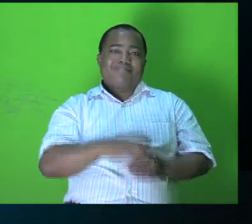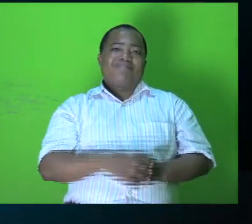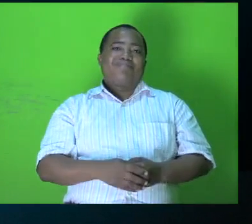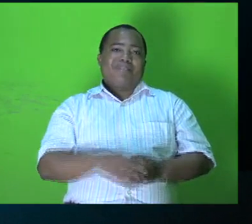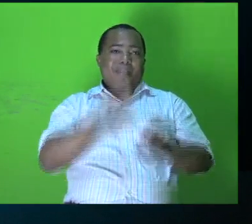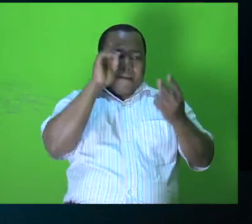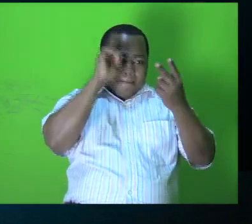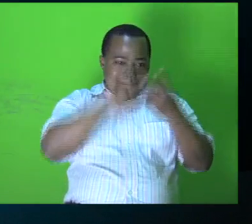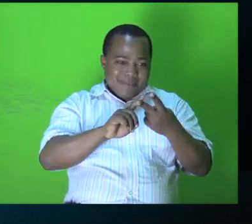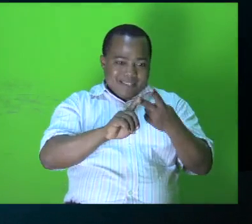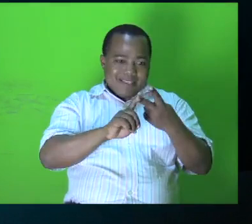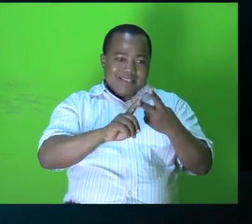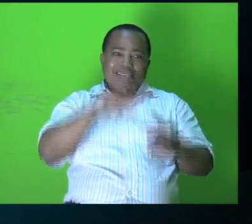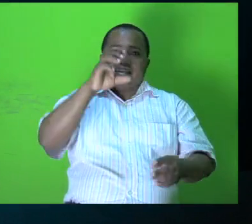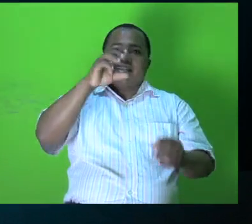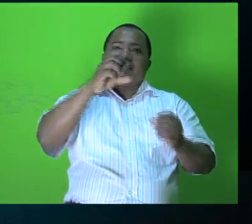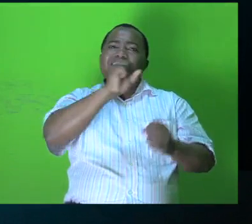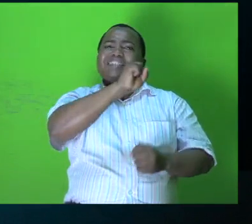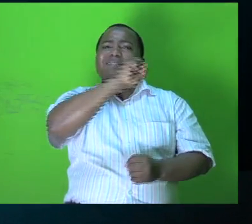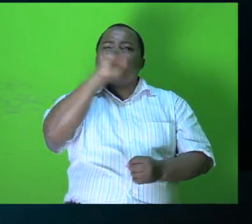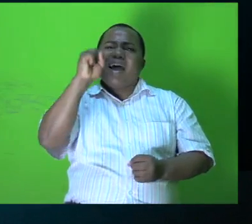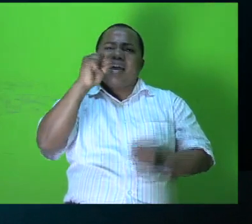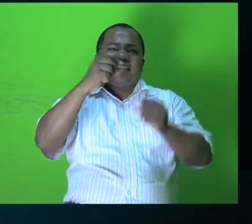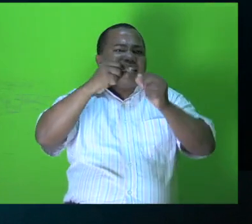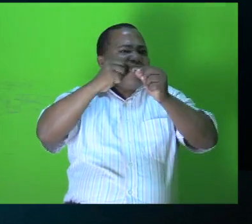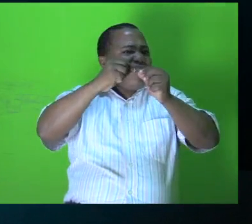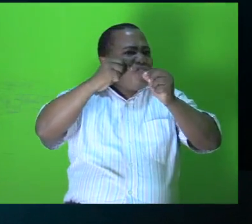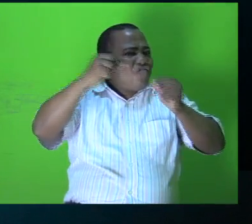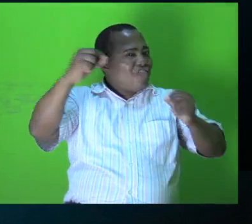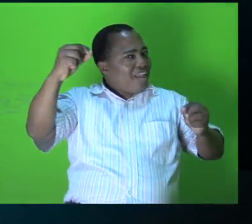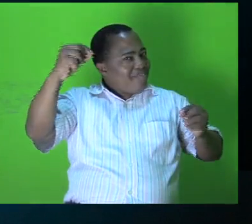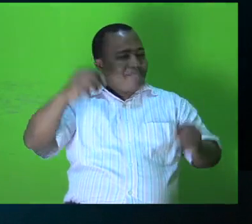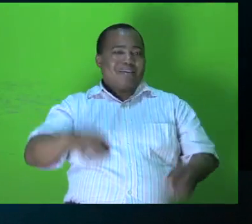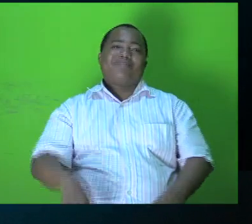B. Spindle fiber.